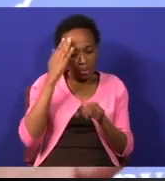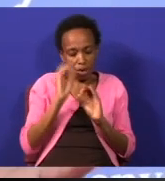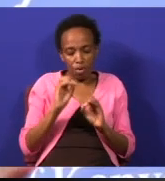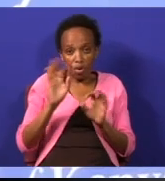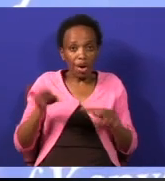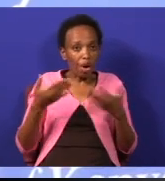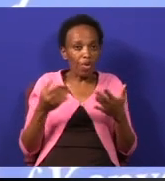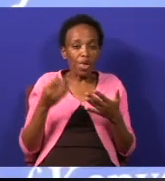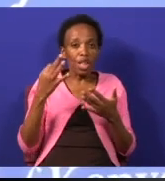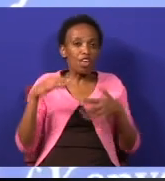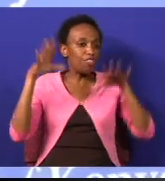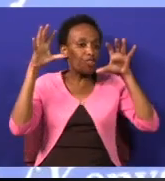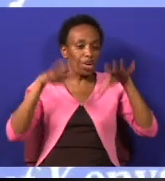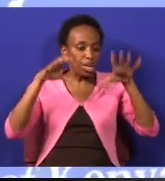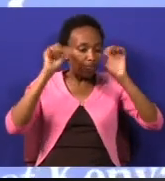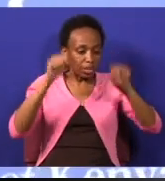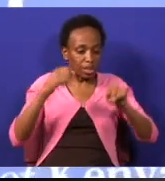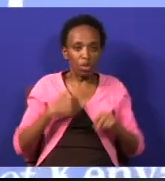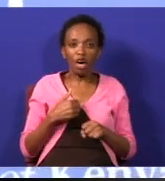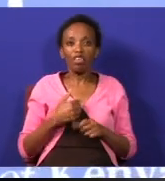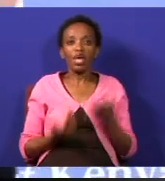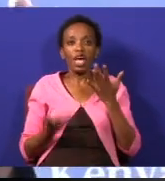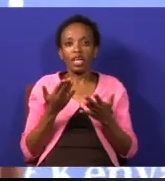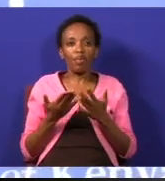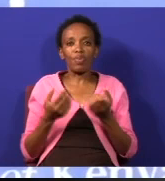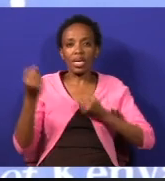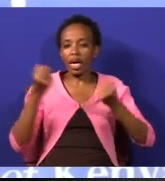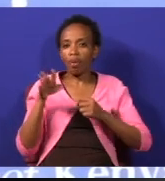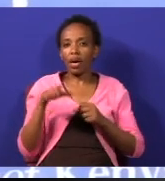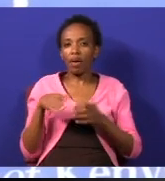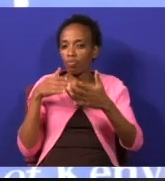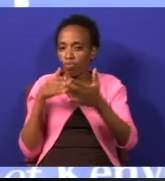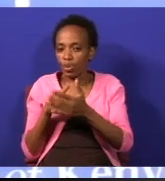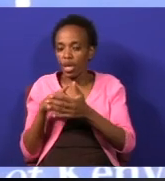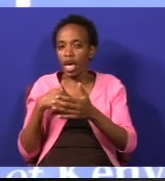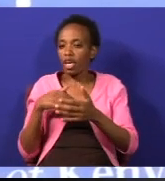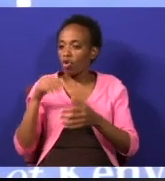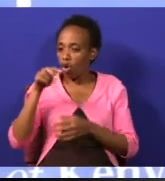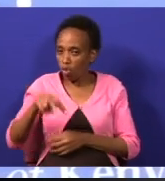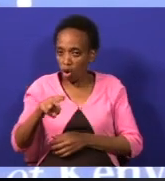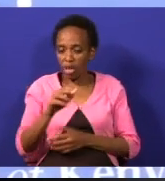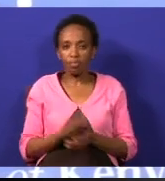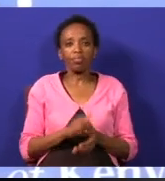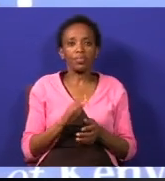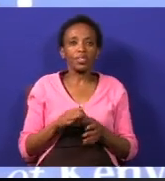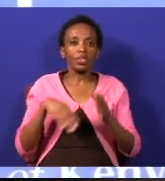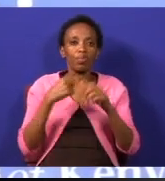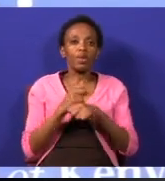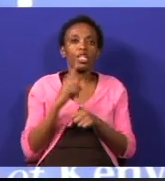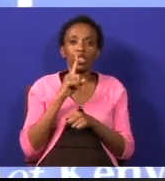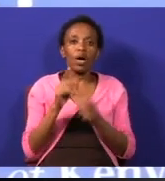how, whether it will be rainy, and probably your car gets stuck and you have to walk, all to ensure